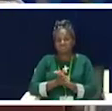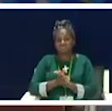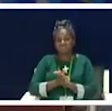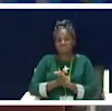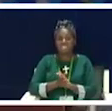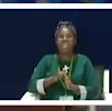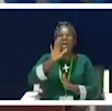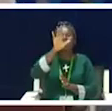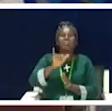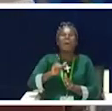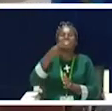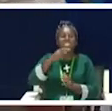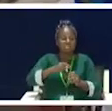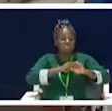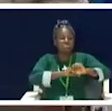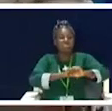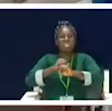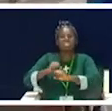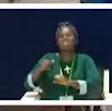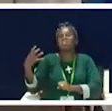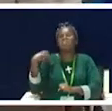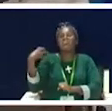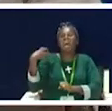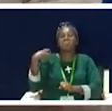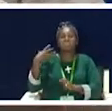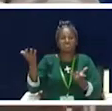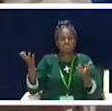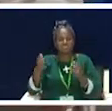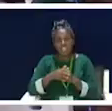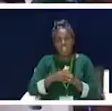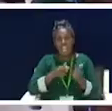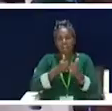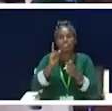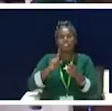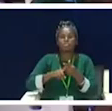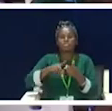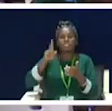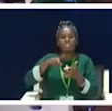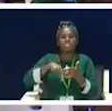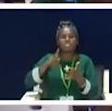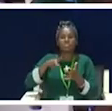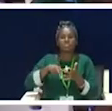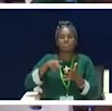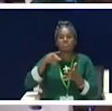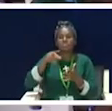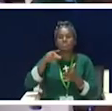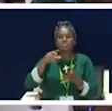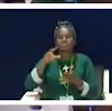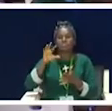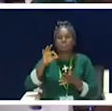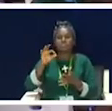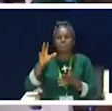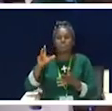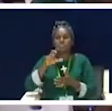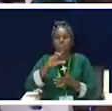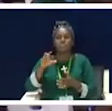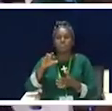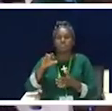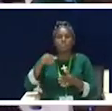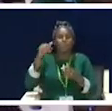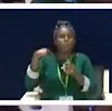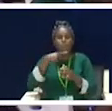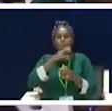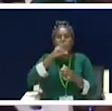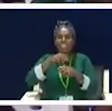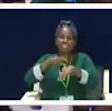an army, according to Psalm 33 verse 16. We are in a time when the